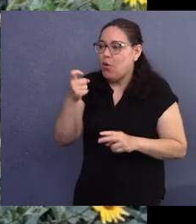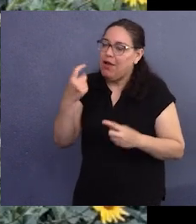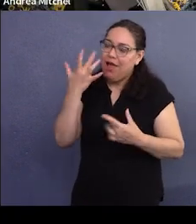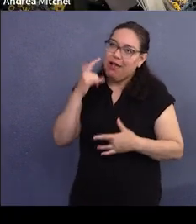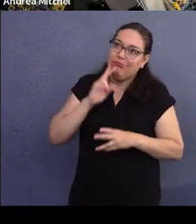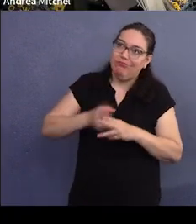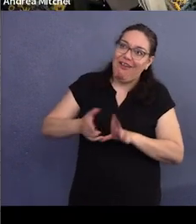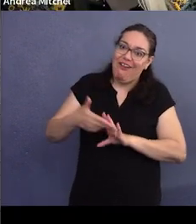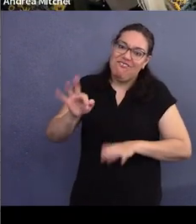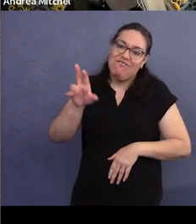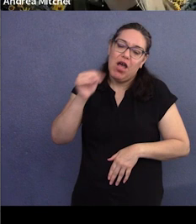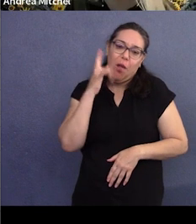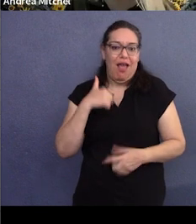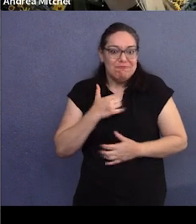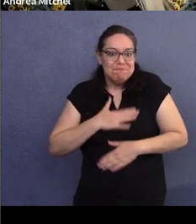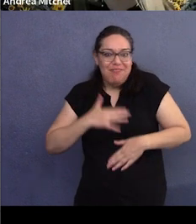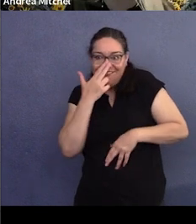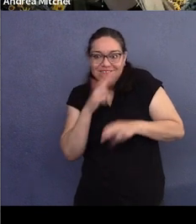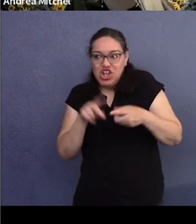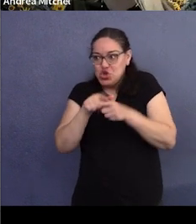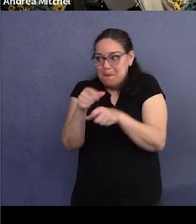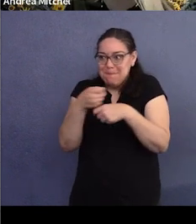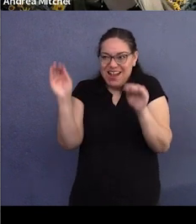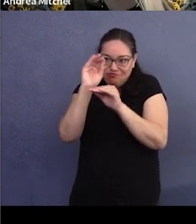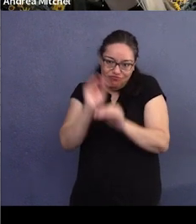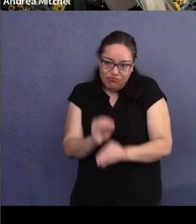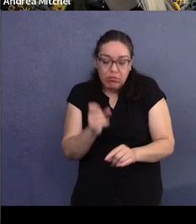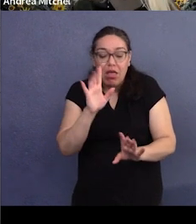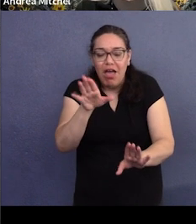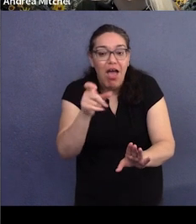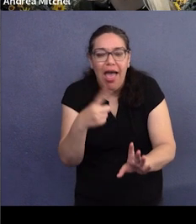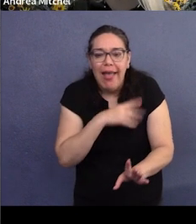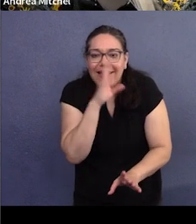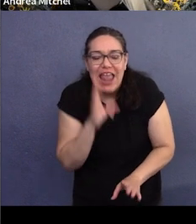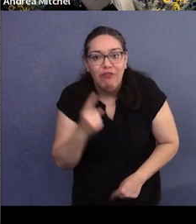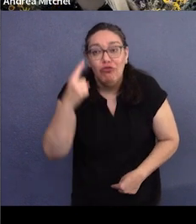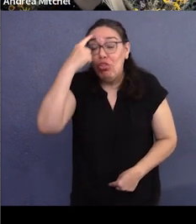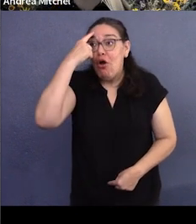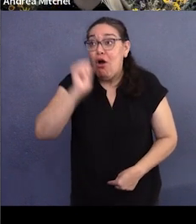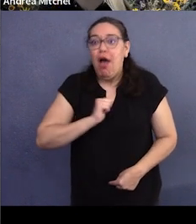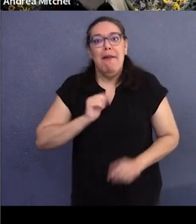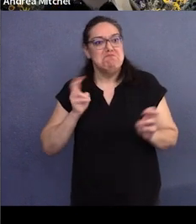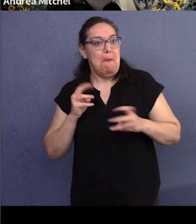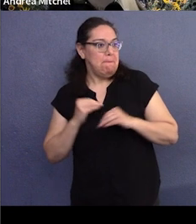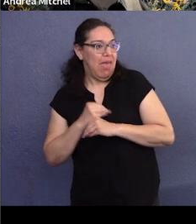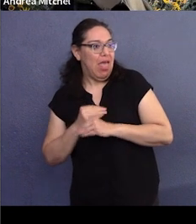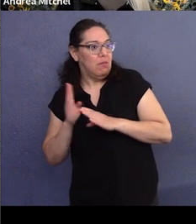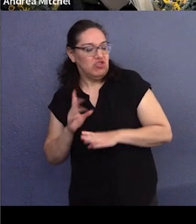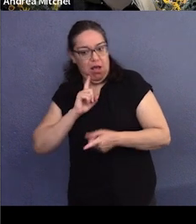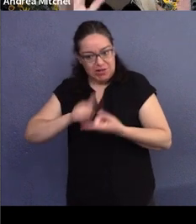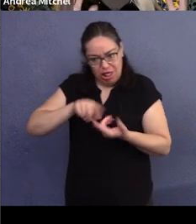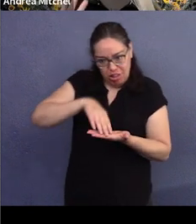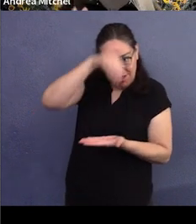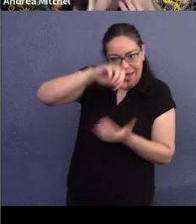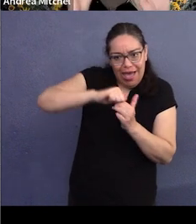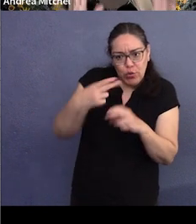here's the thing, guys. I never thought I was a math person until I learned how to use Excel. And now I love math. I think in terms